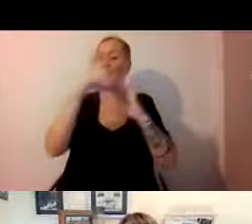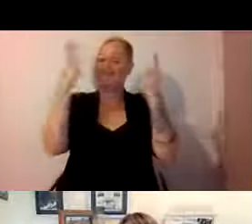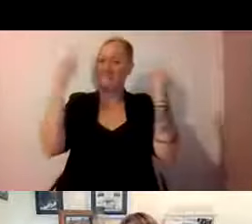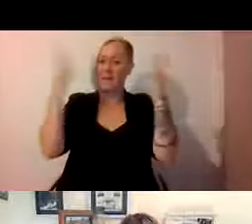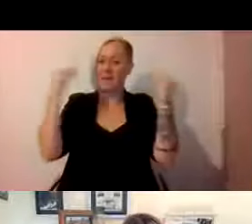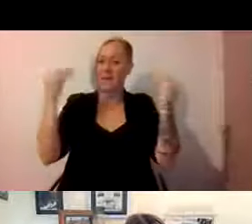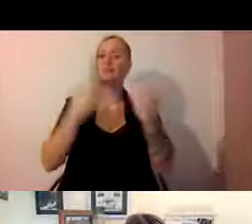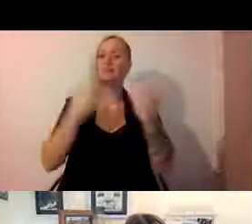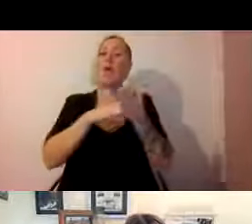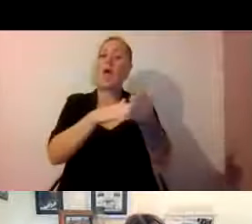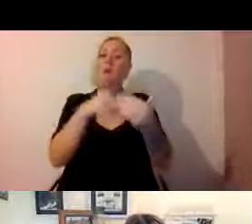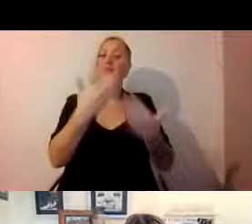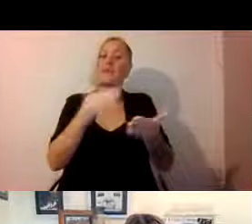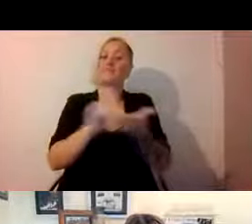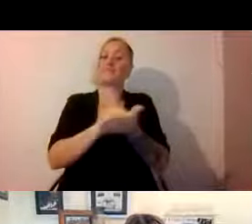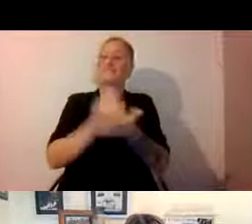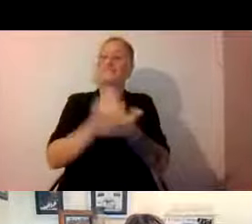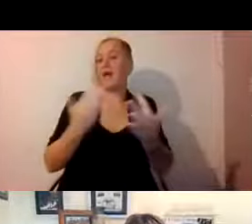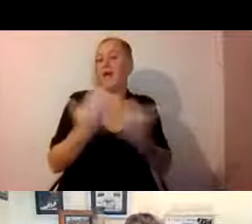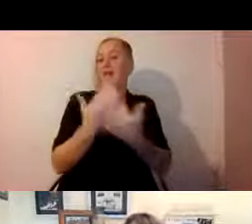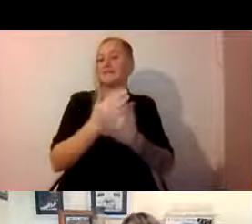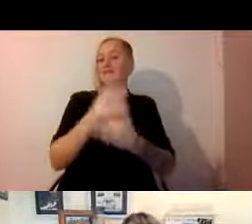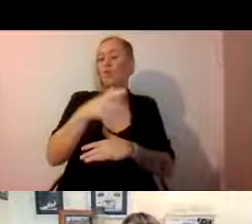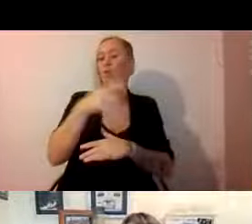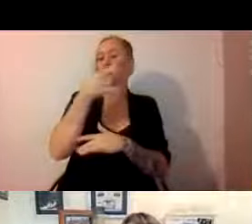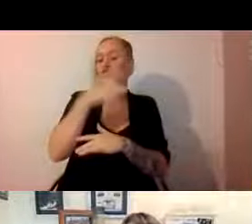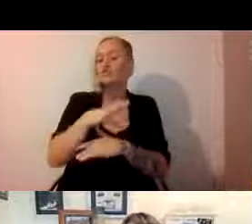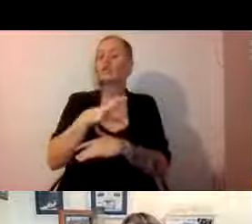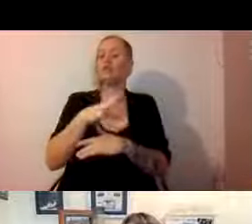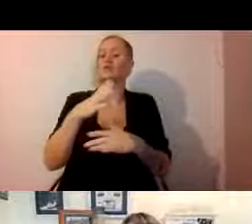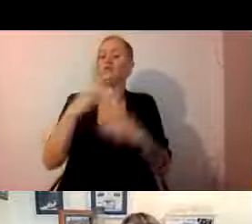education to students in the Philippines.